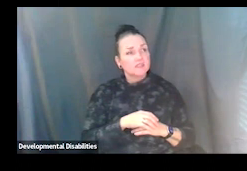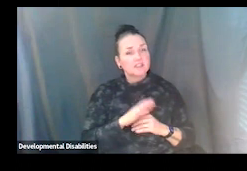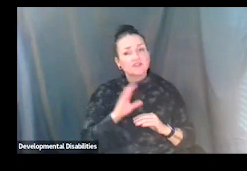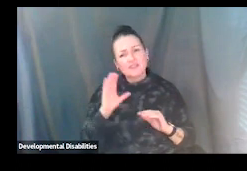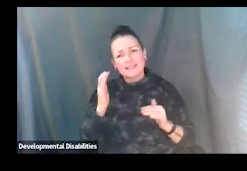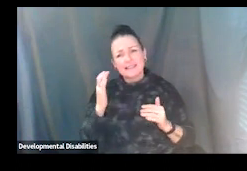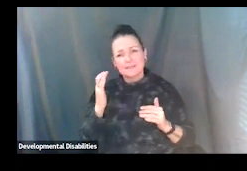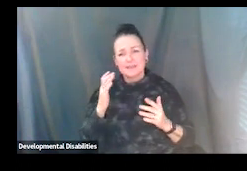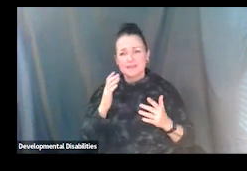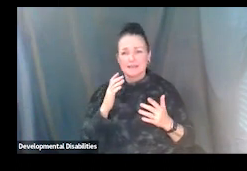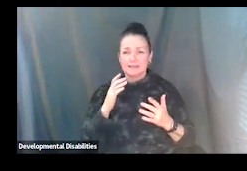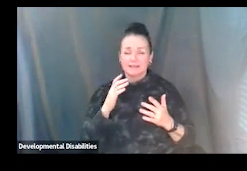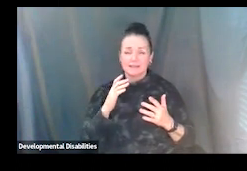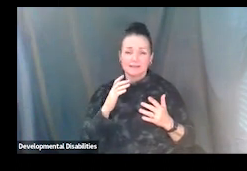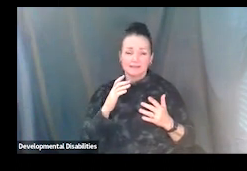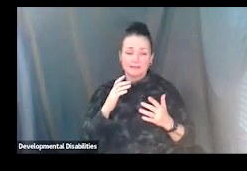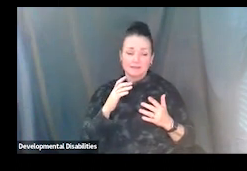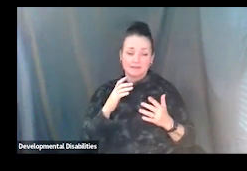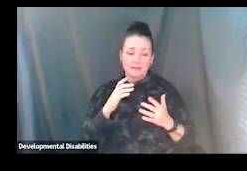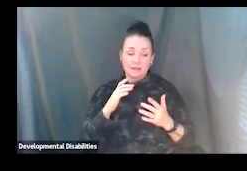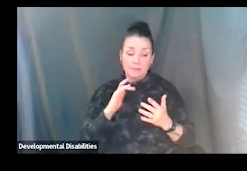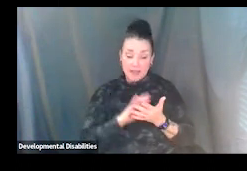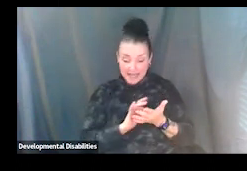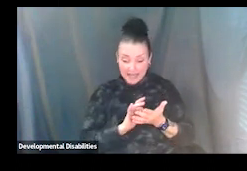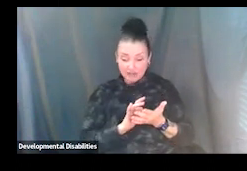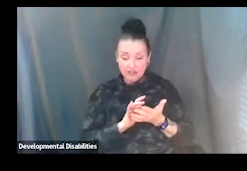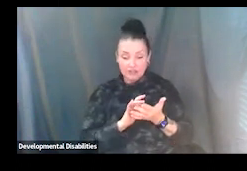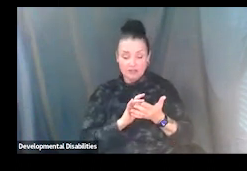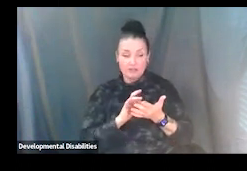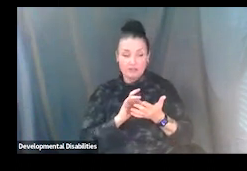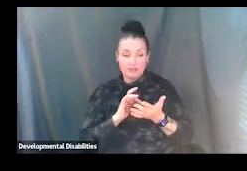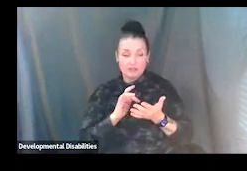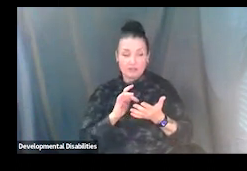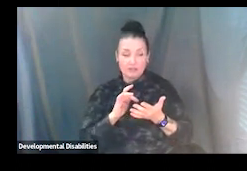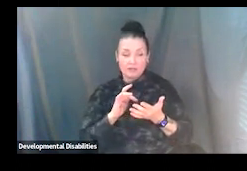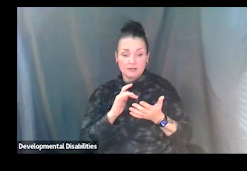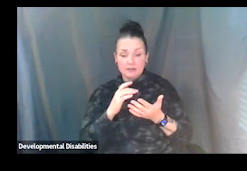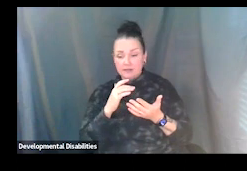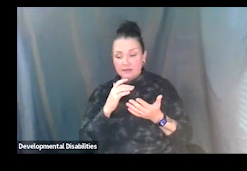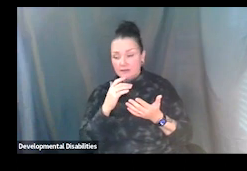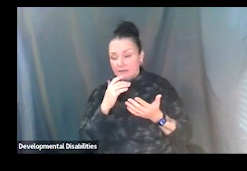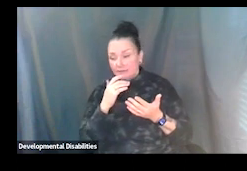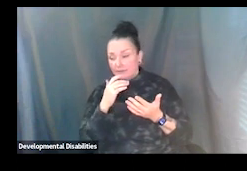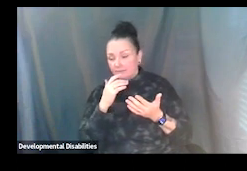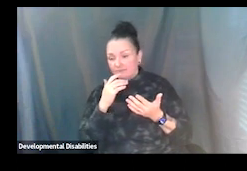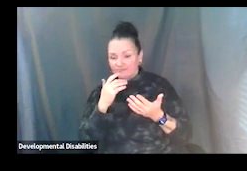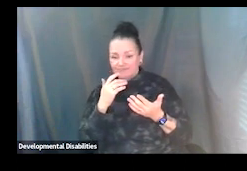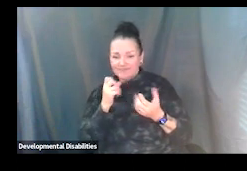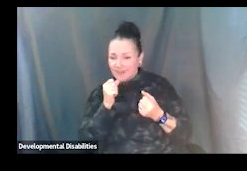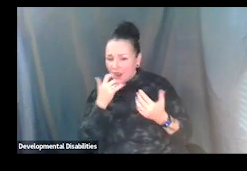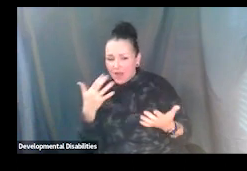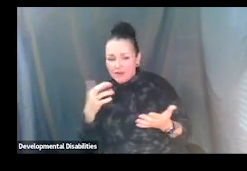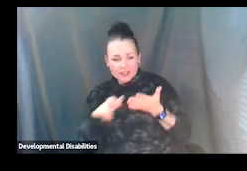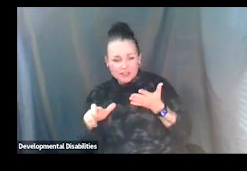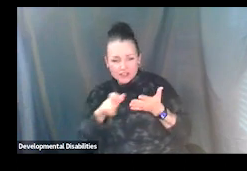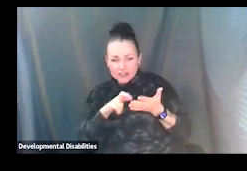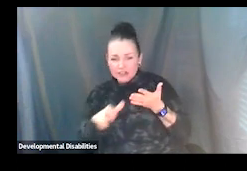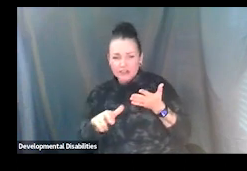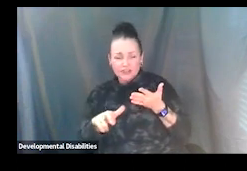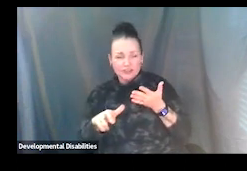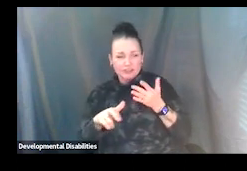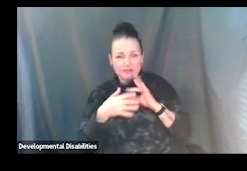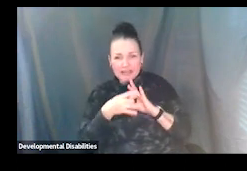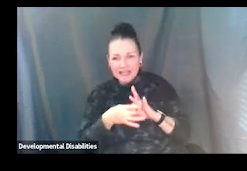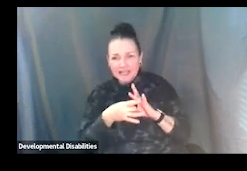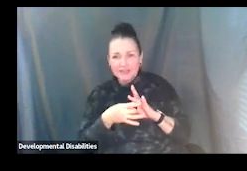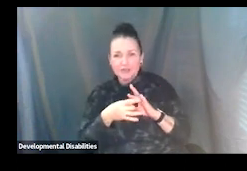great studies. Again, when we're looking at sort of an ADHD diagnosis and the scales that we use to make that diagnosis, that's really intended